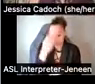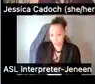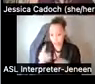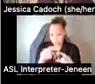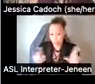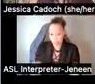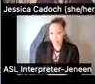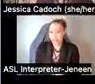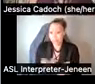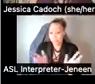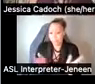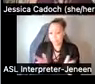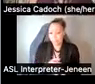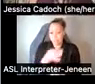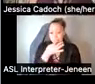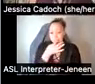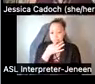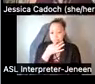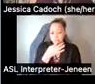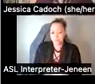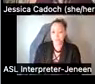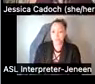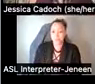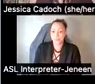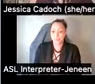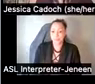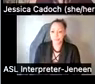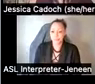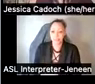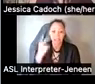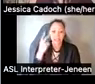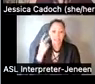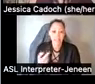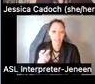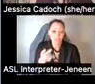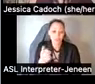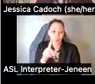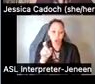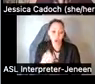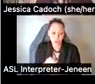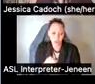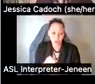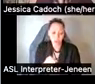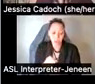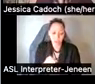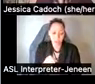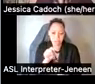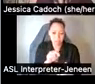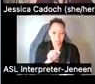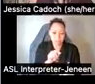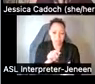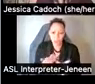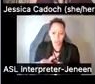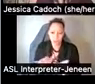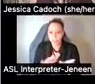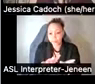very shortly as well. I do see a couple of questions about recording and